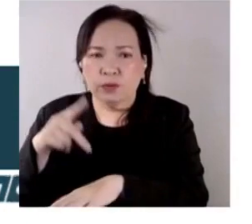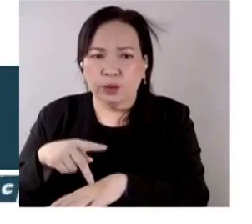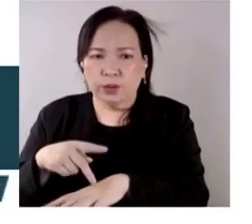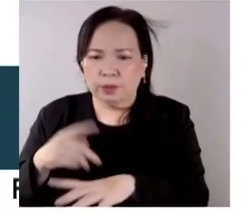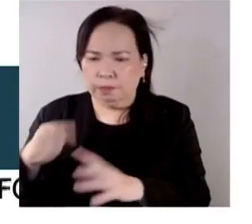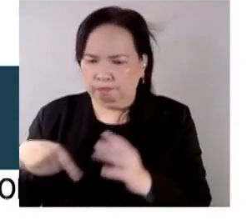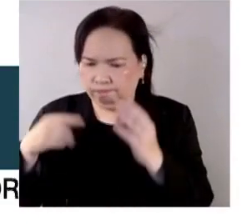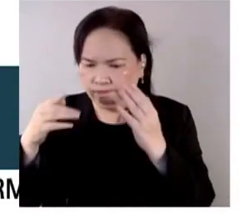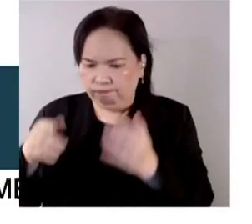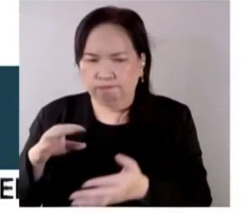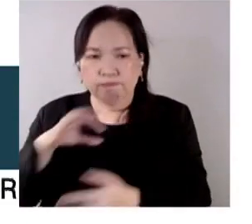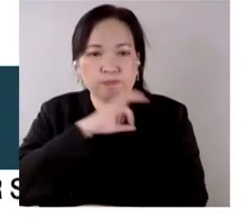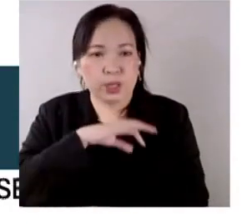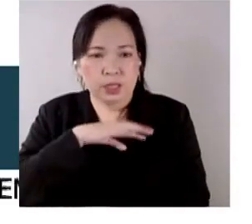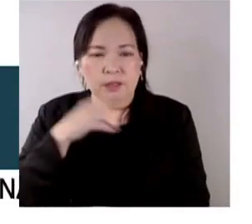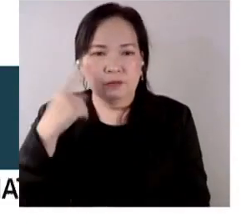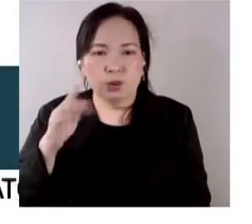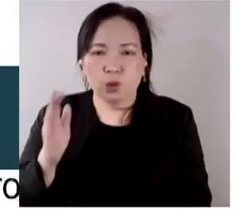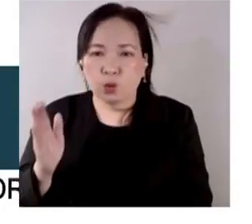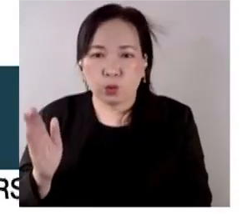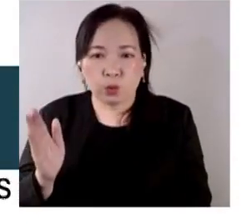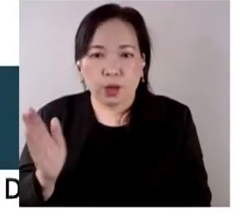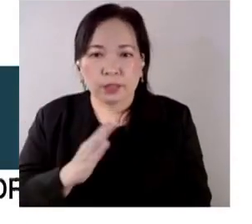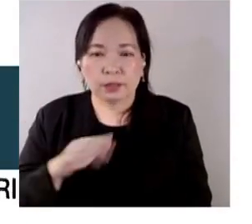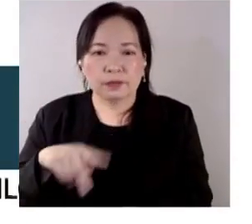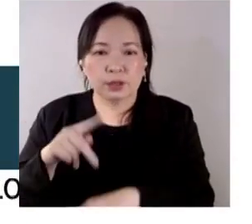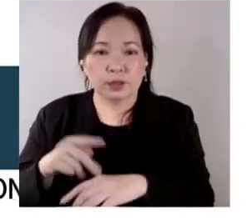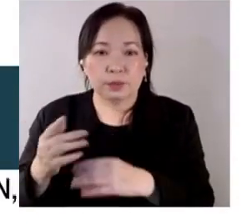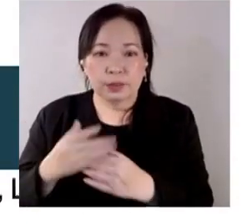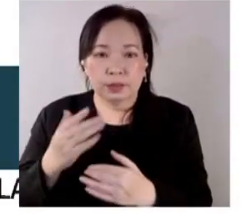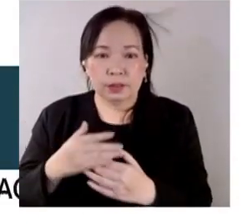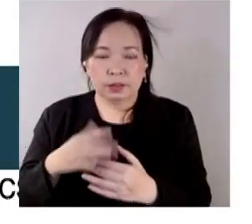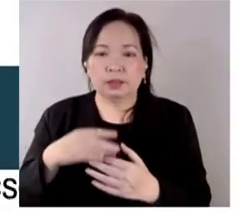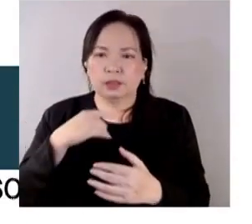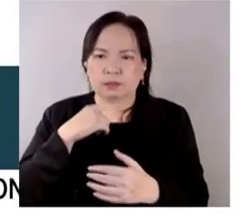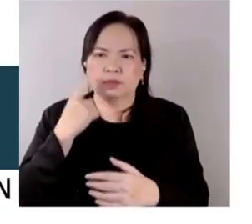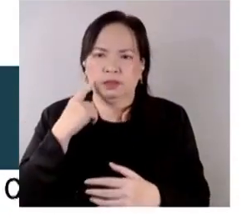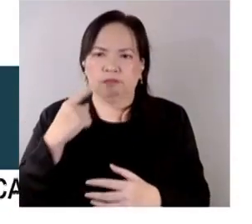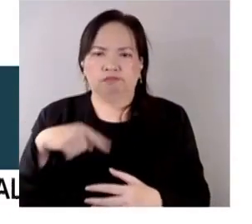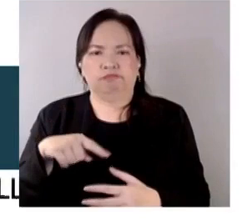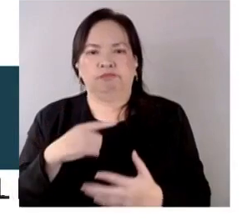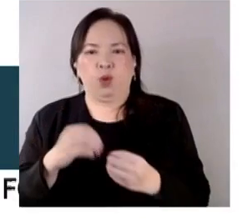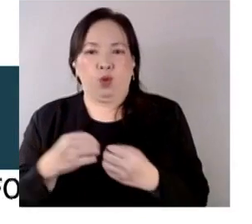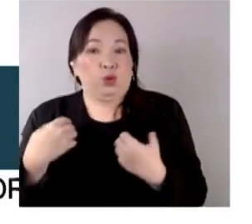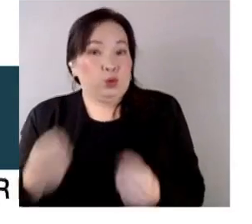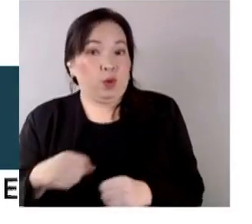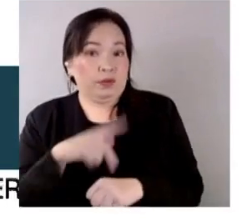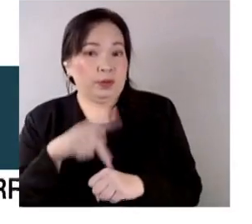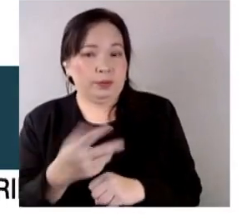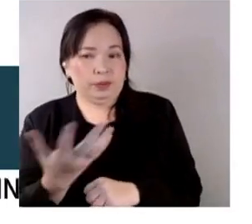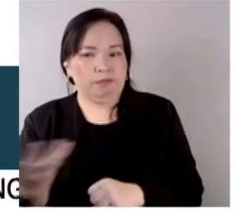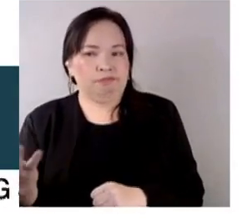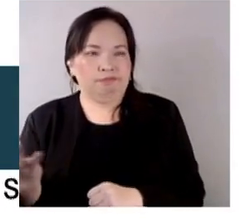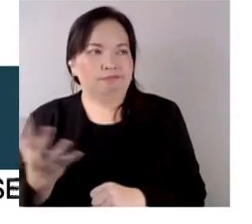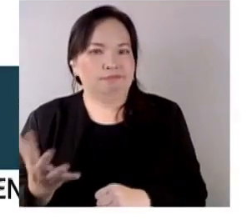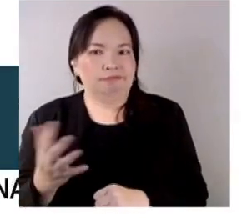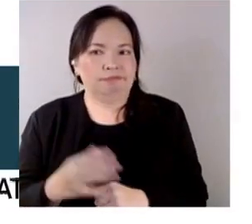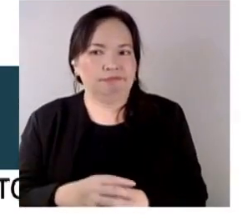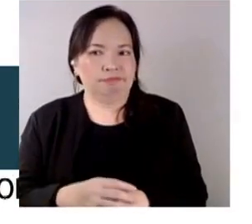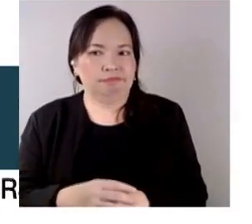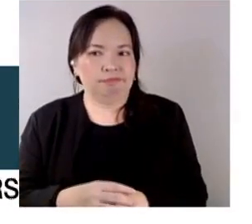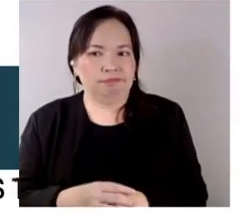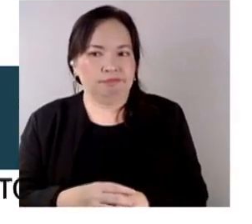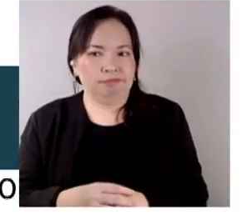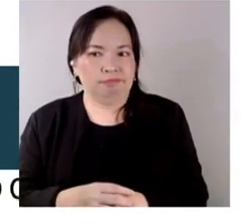Sea? Well, it strengthened, of course, our leverage against vis-a-vis China. China will have to take into account. We don't have the